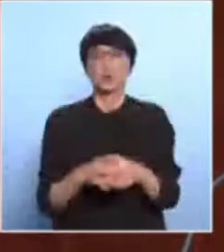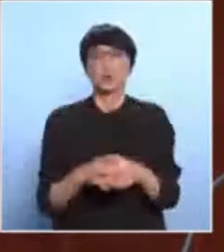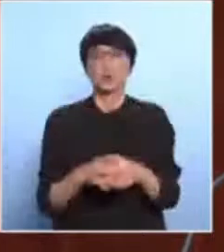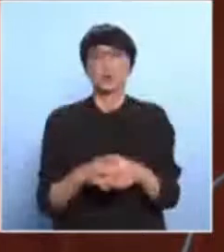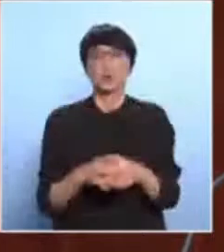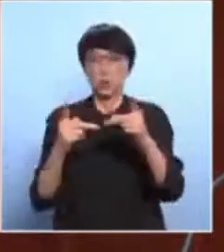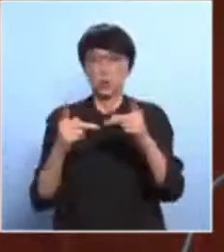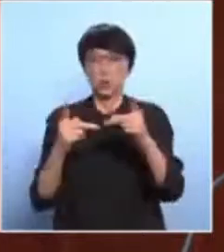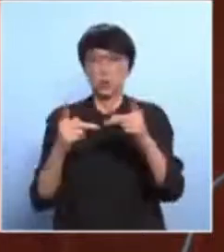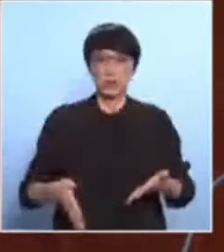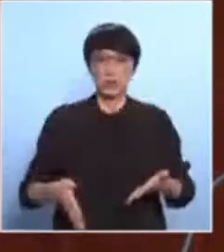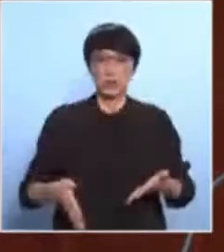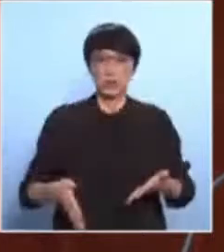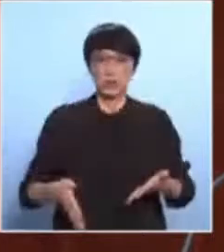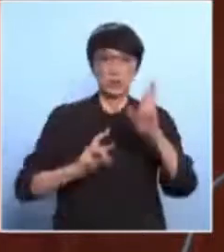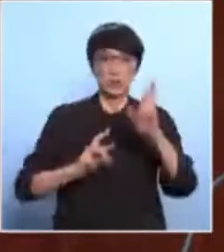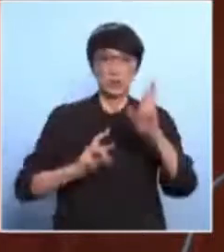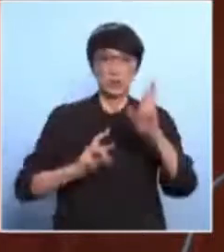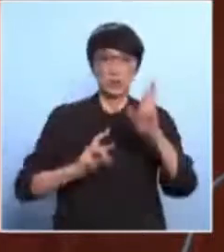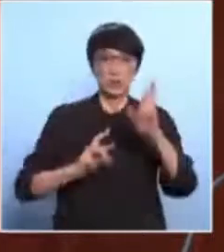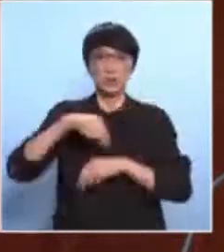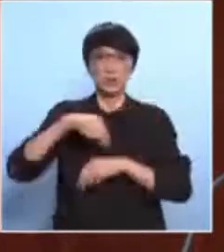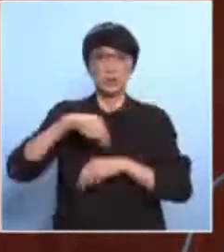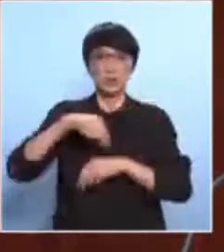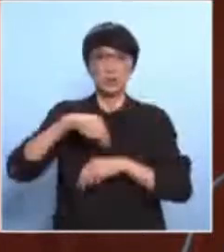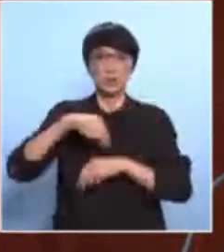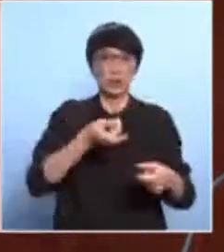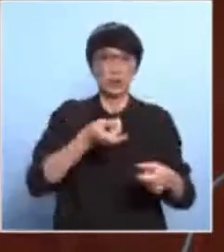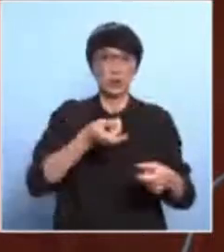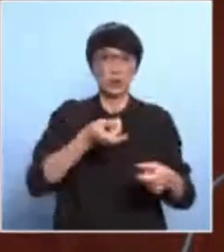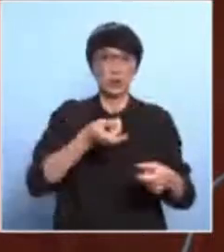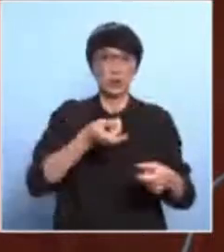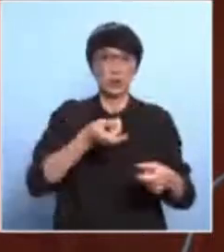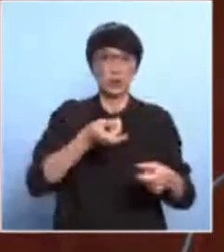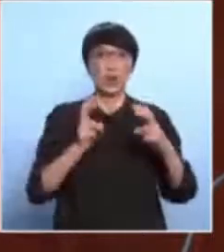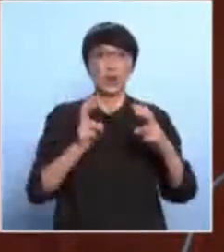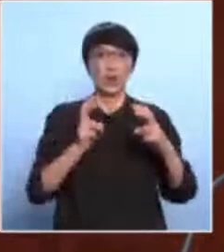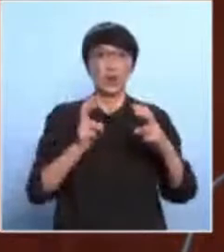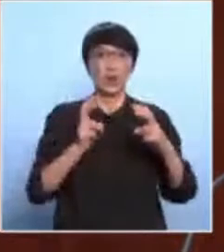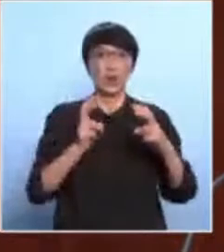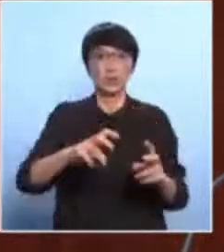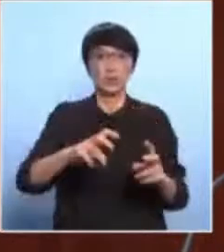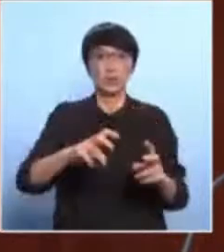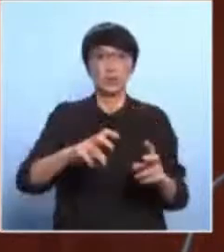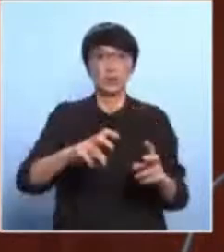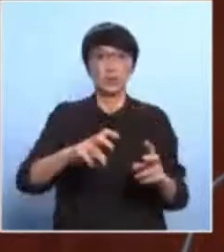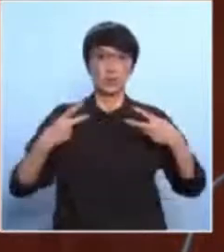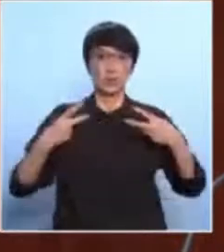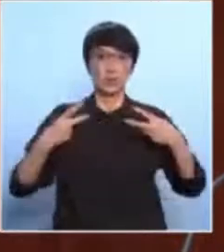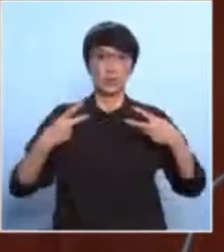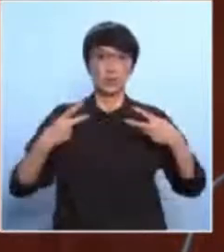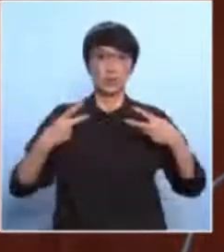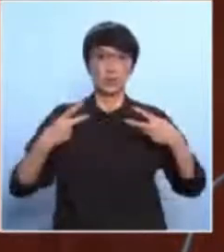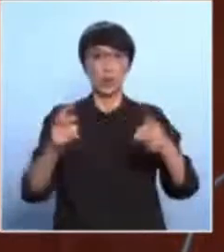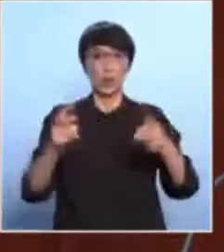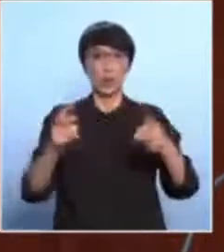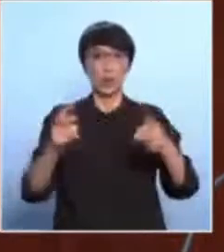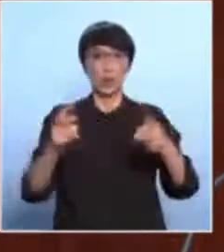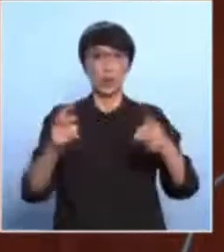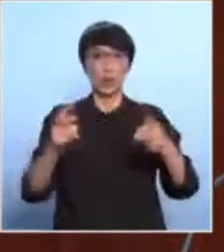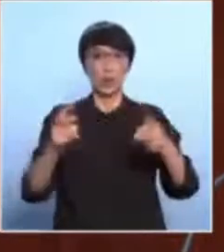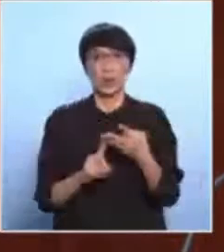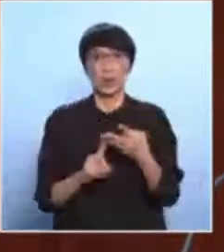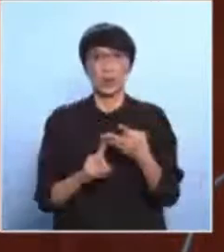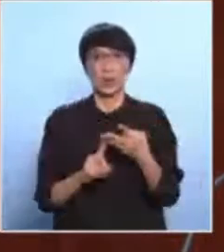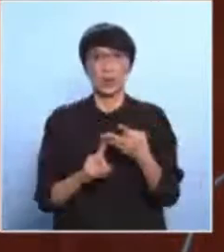Long, North, and Tuen Mun districts, as well as those in the vicinity of railway stations. And 3, expedite the approval of